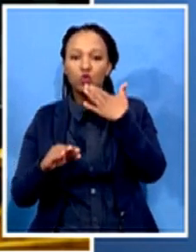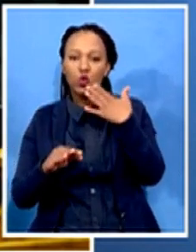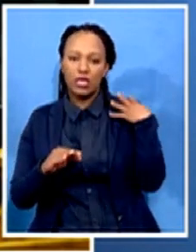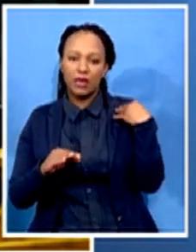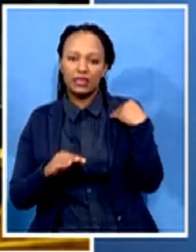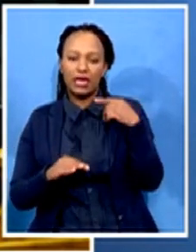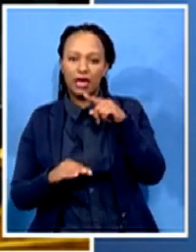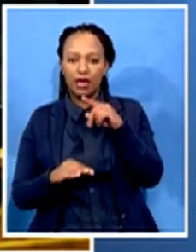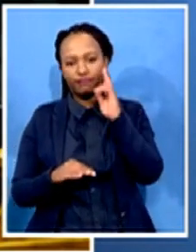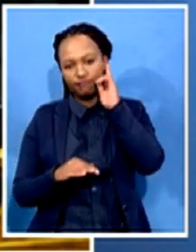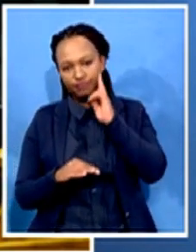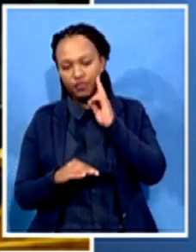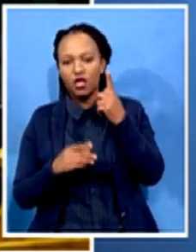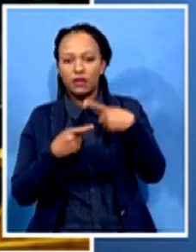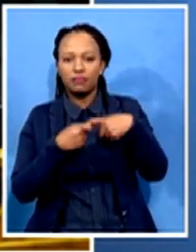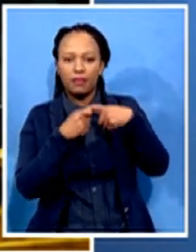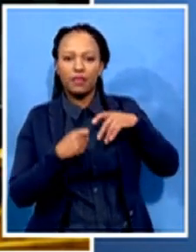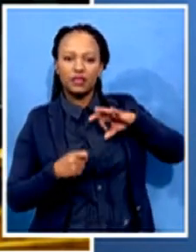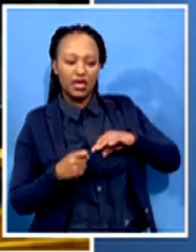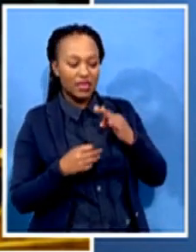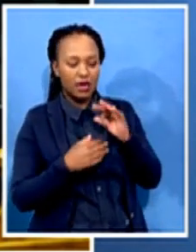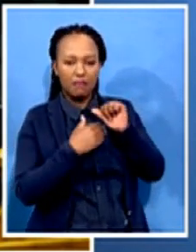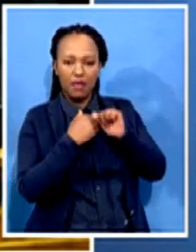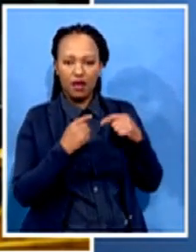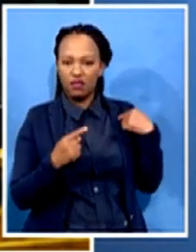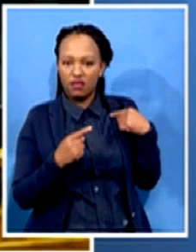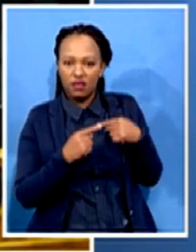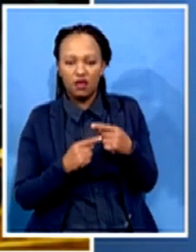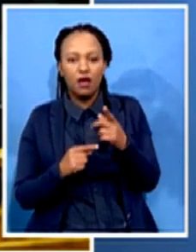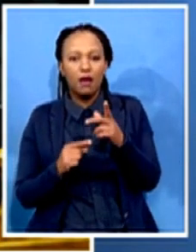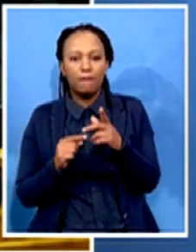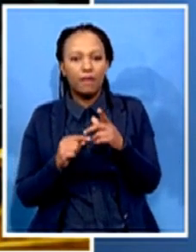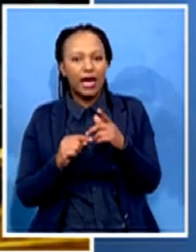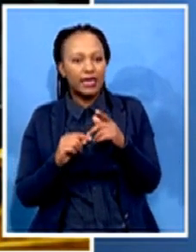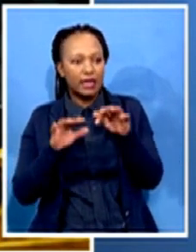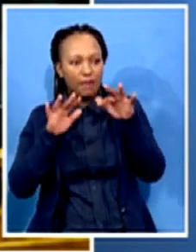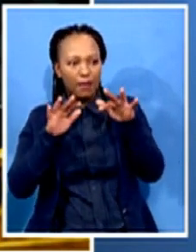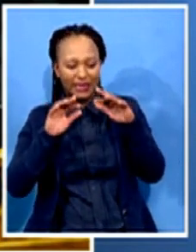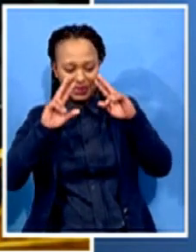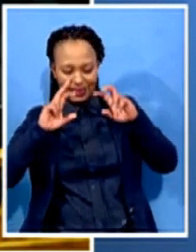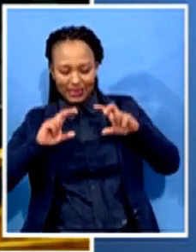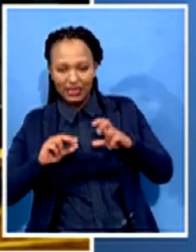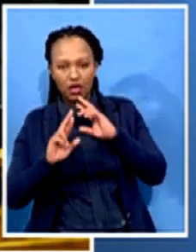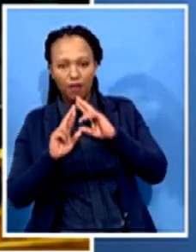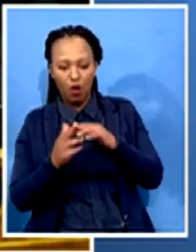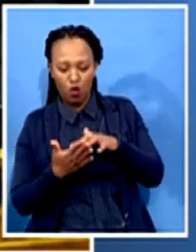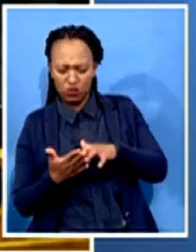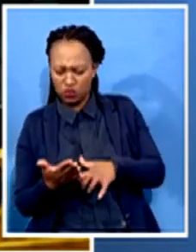months without public scrutiny of the report or explanation that the president had sought. Because